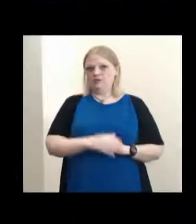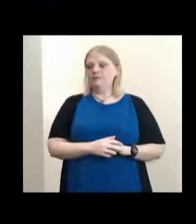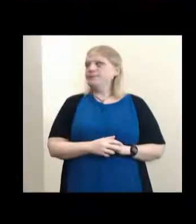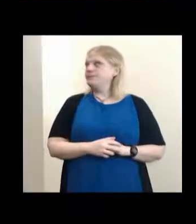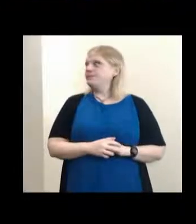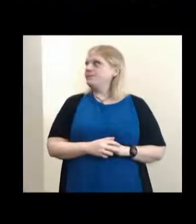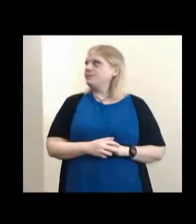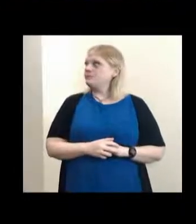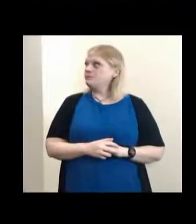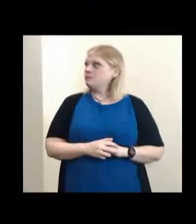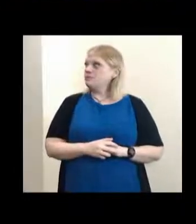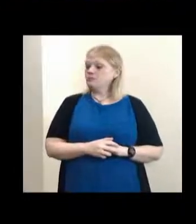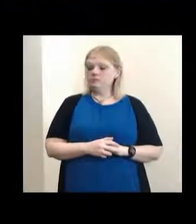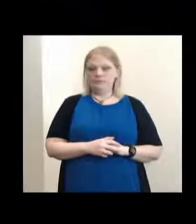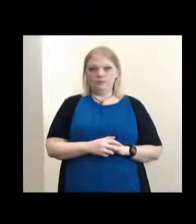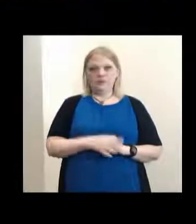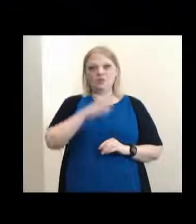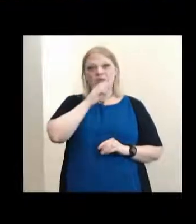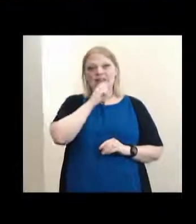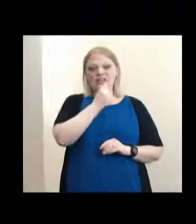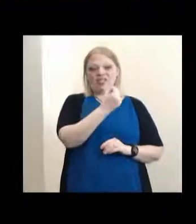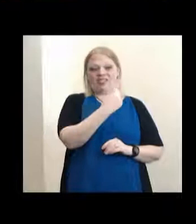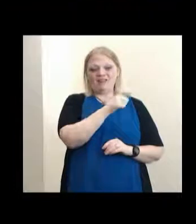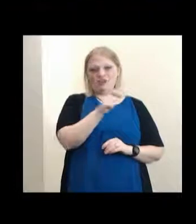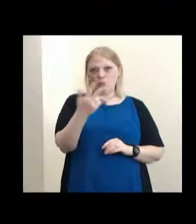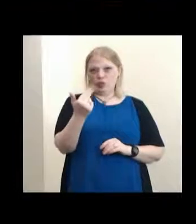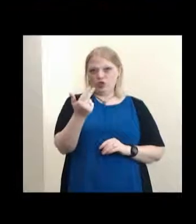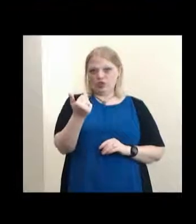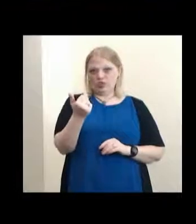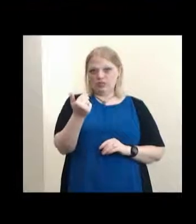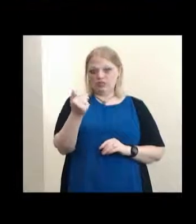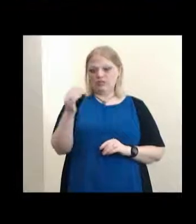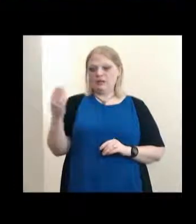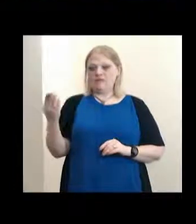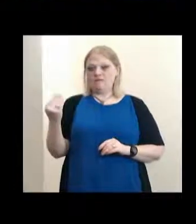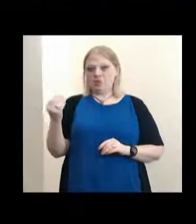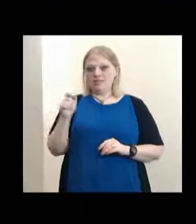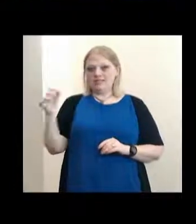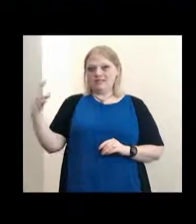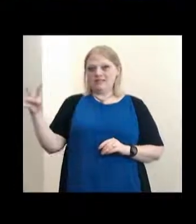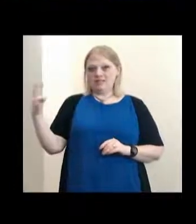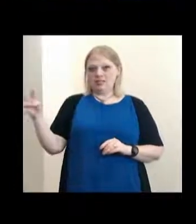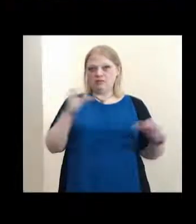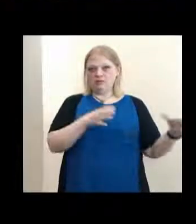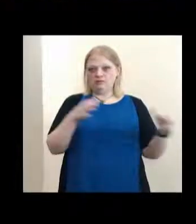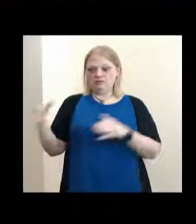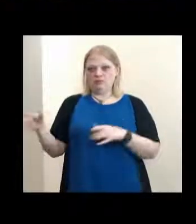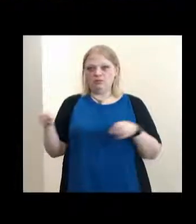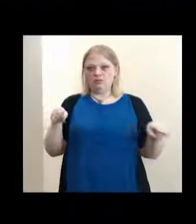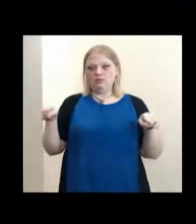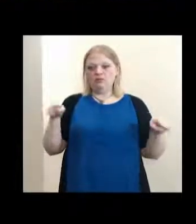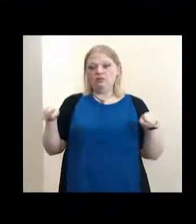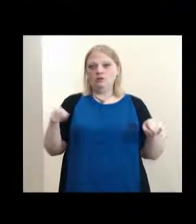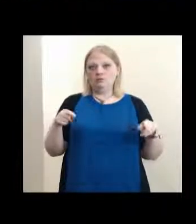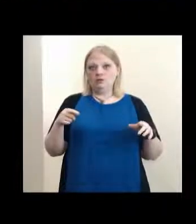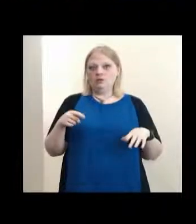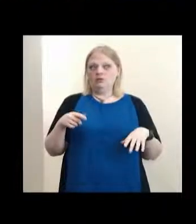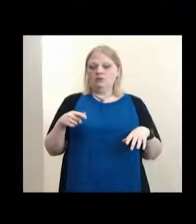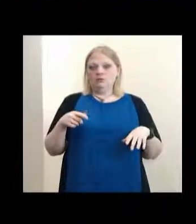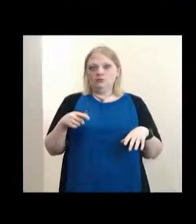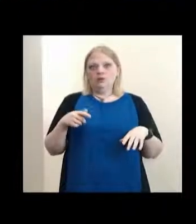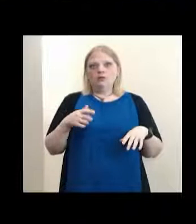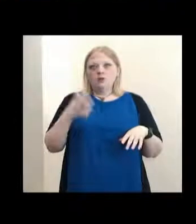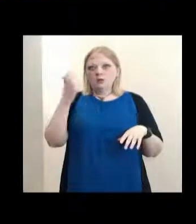that through the 11 and 13-year-olds and the 14 to 17-year-olds, we've seen a